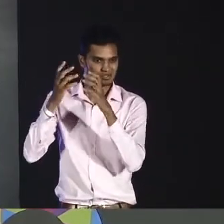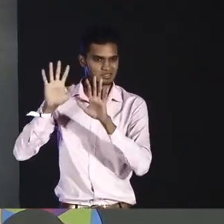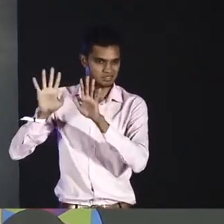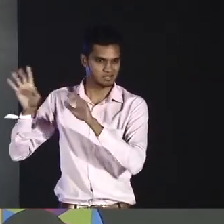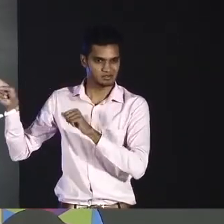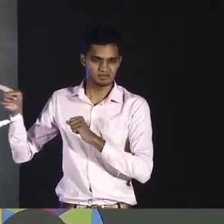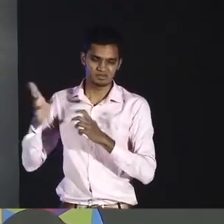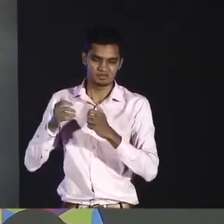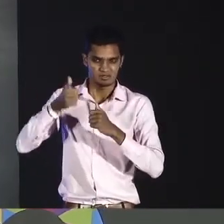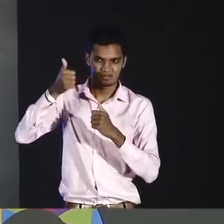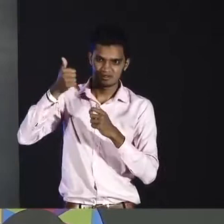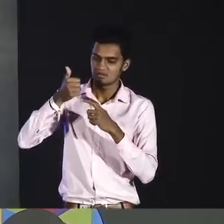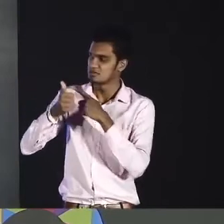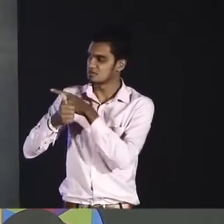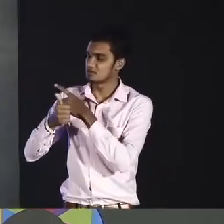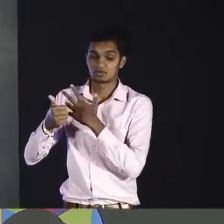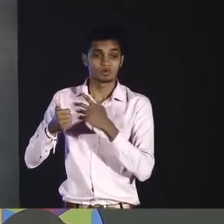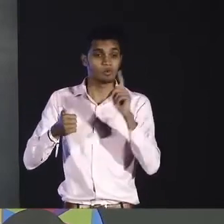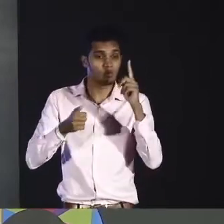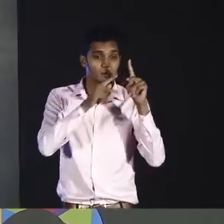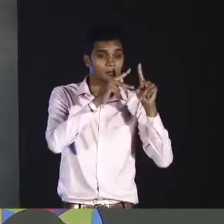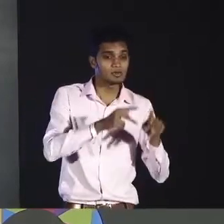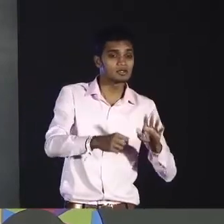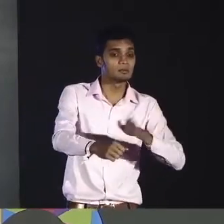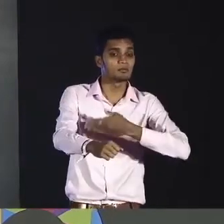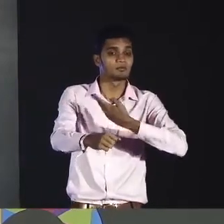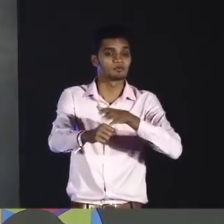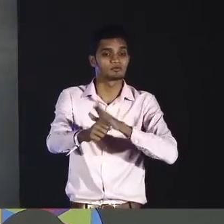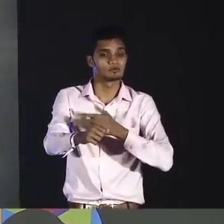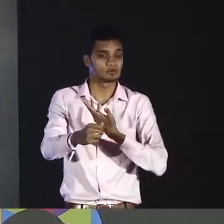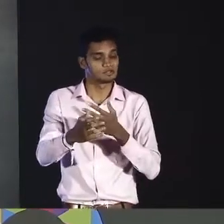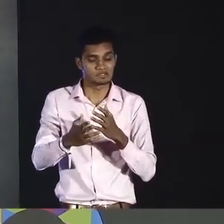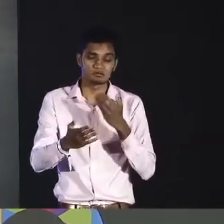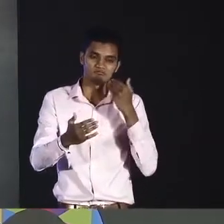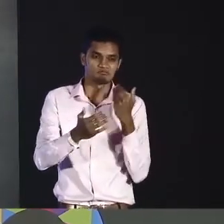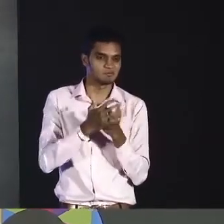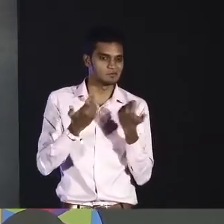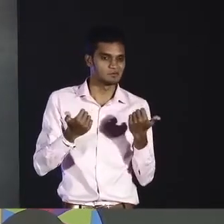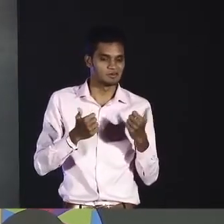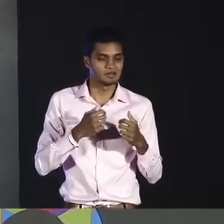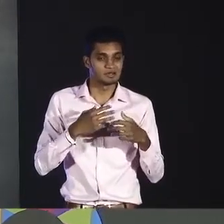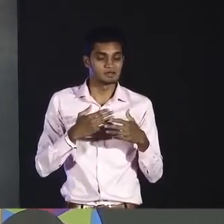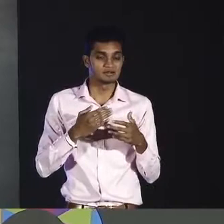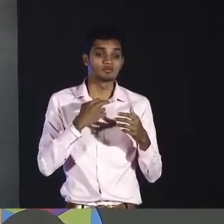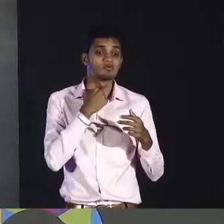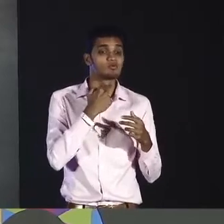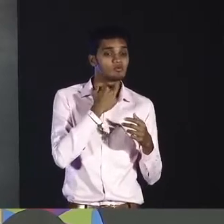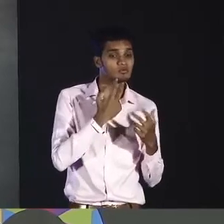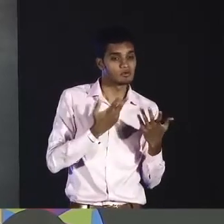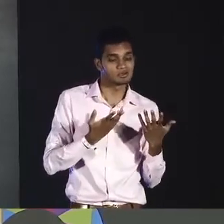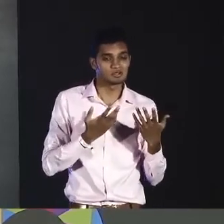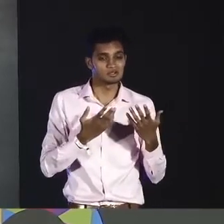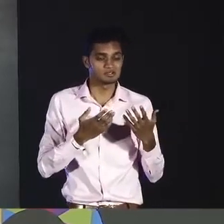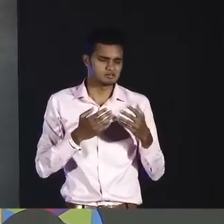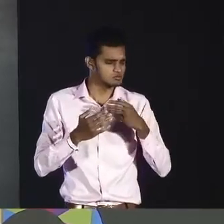was extremely good at music. He was a great singer, he was good at vocals, and one